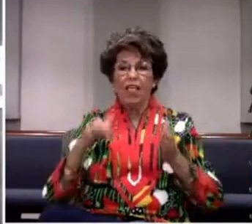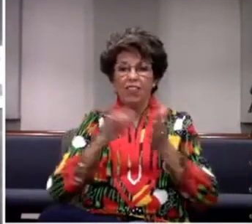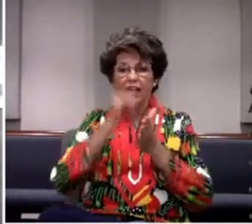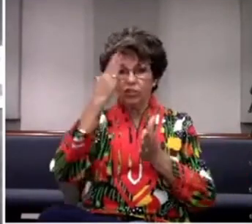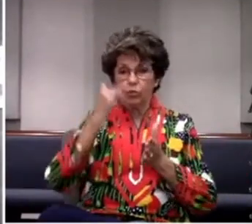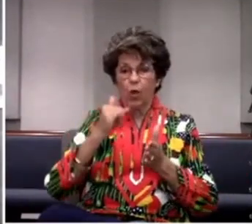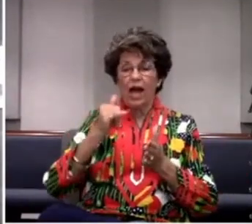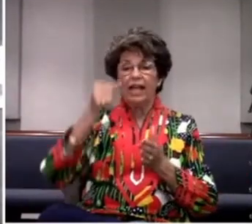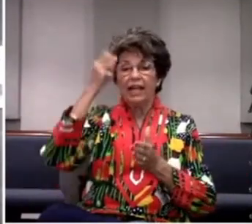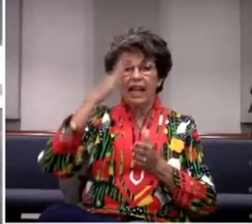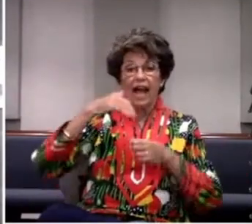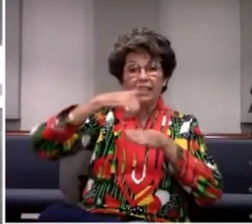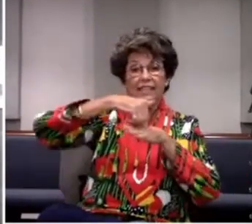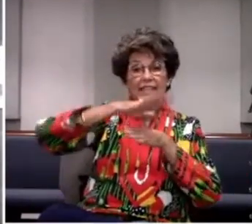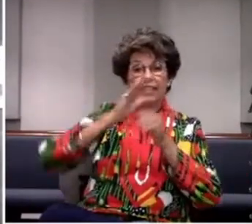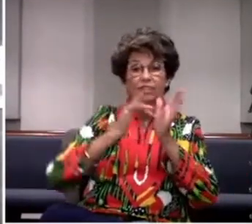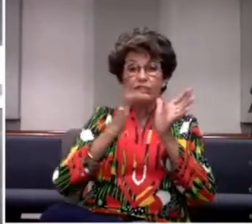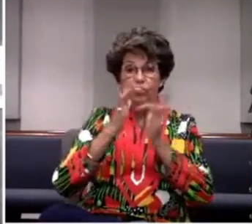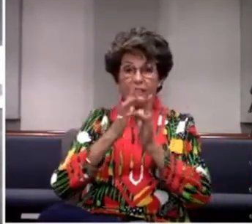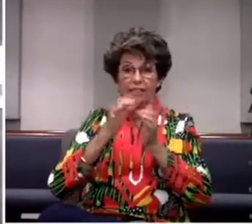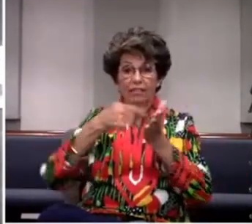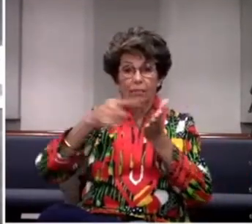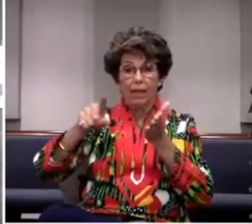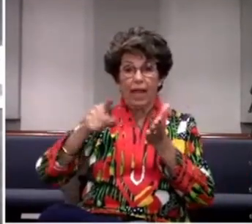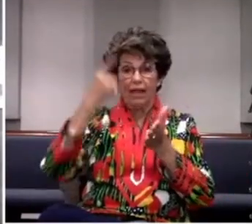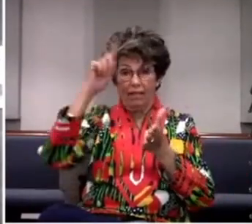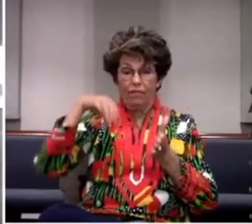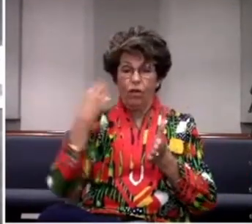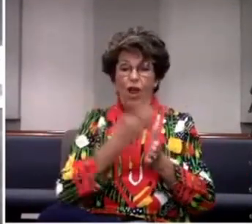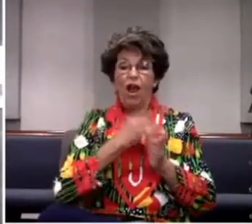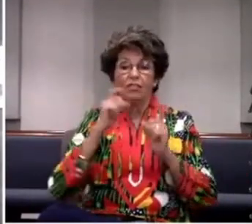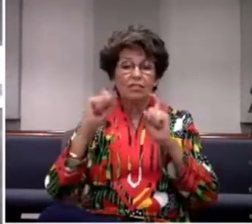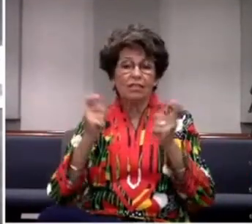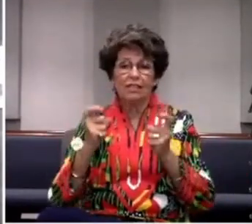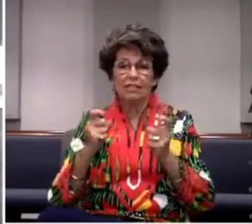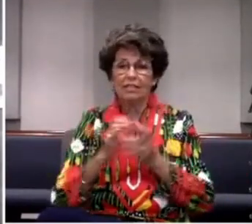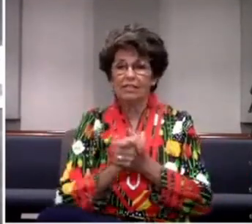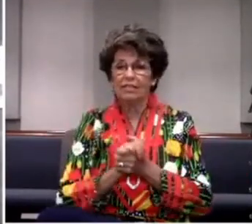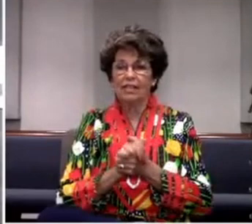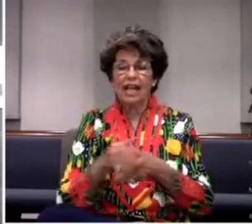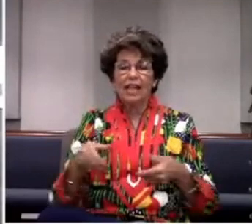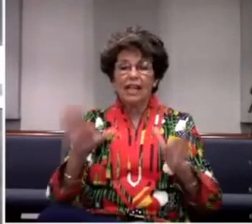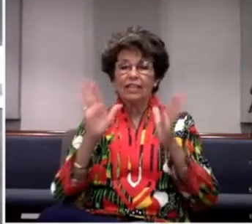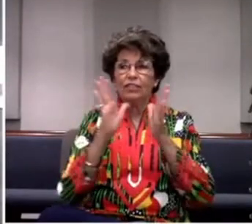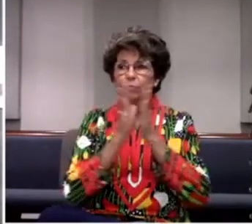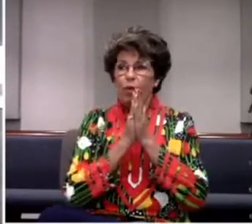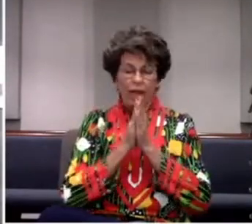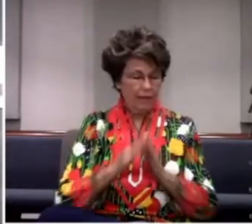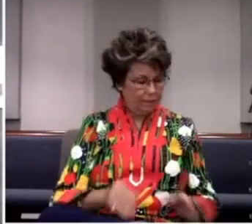our sin. But you must accept him. You must choose him. Shall we pray?